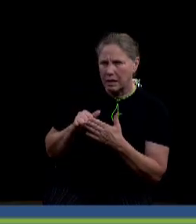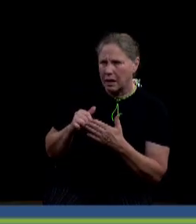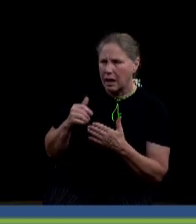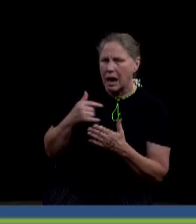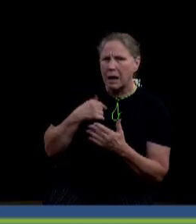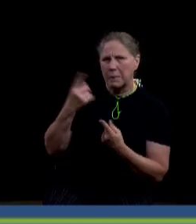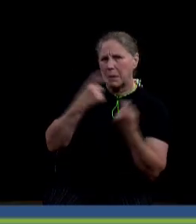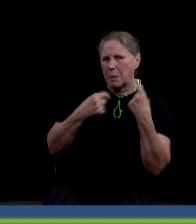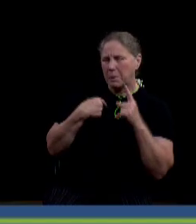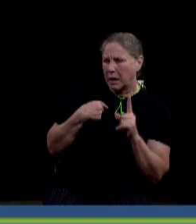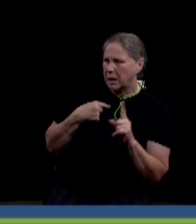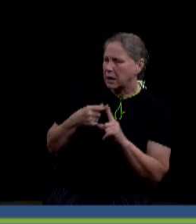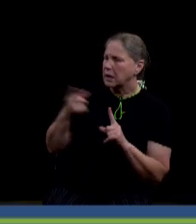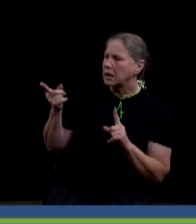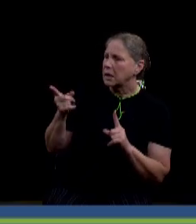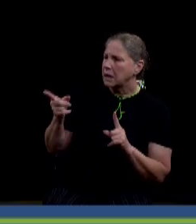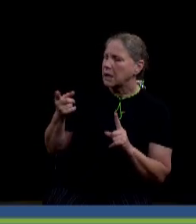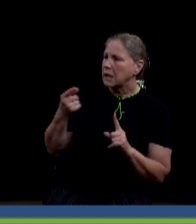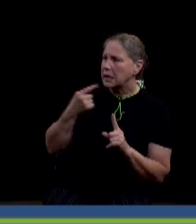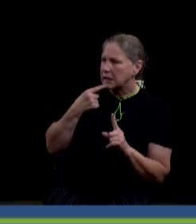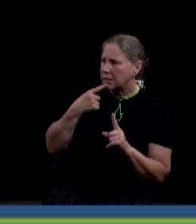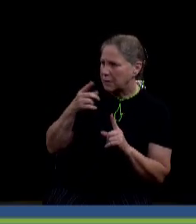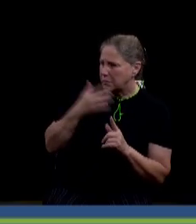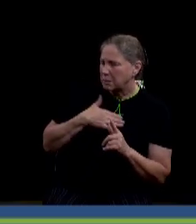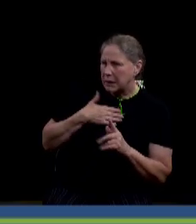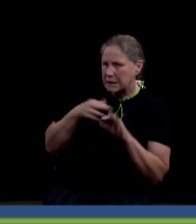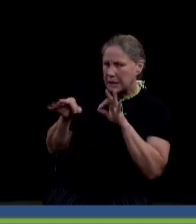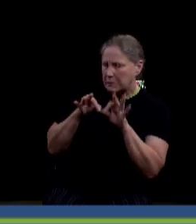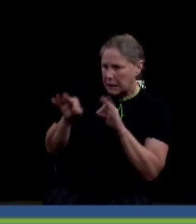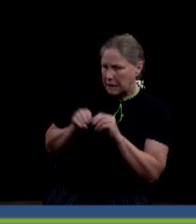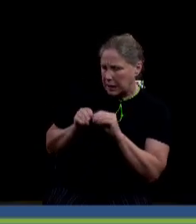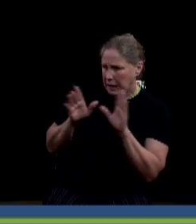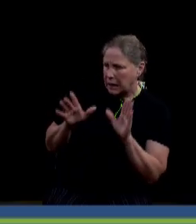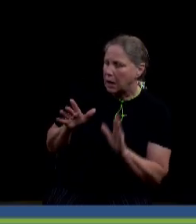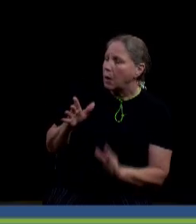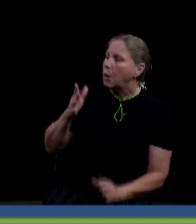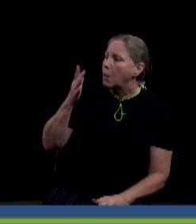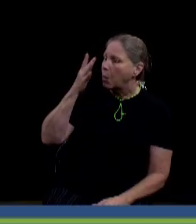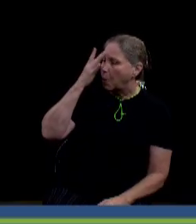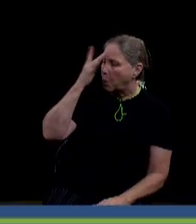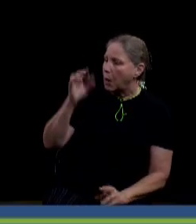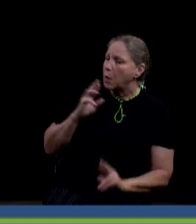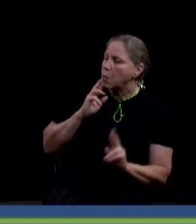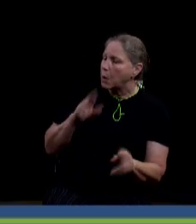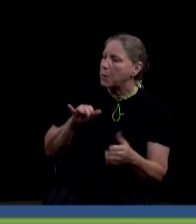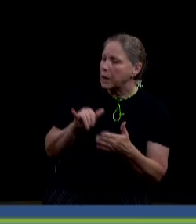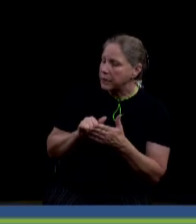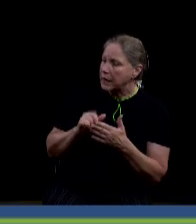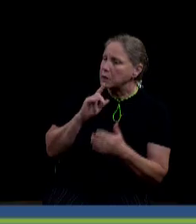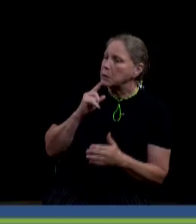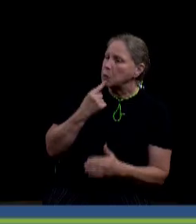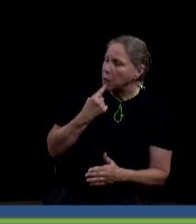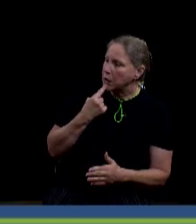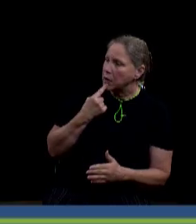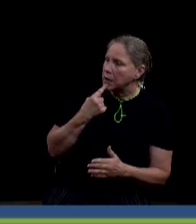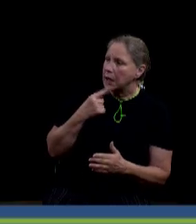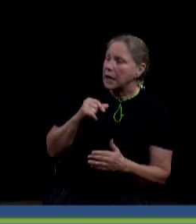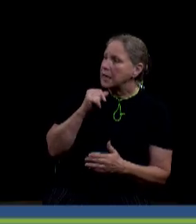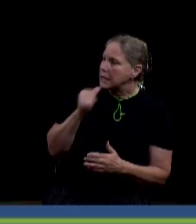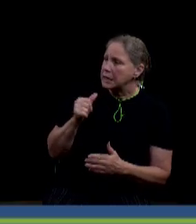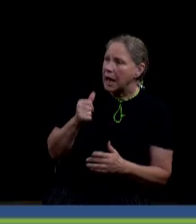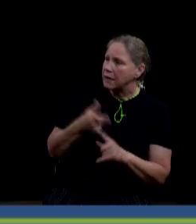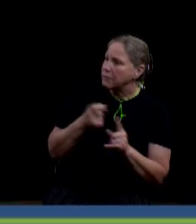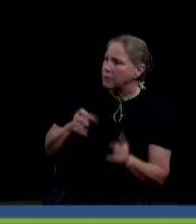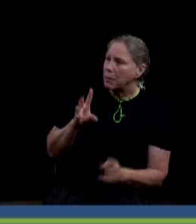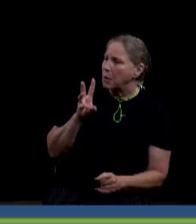please clarify why we're reporting those that are in critical condition that aren't McLennan County residents. If you just want to give a little bit of background, because I